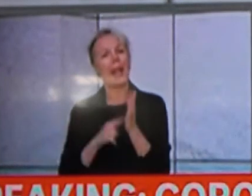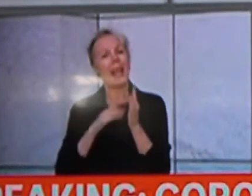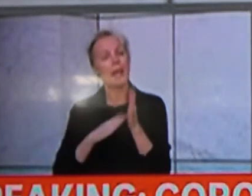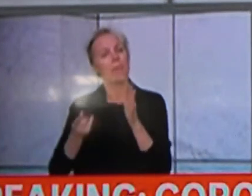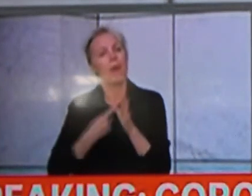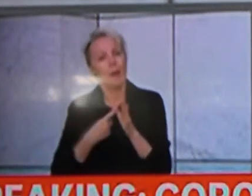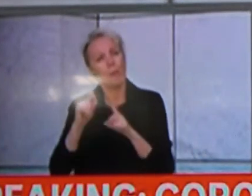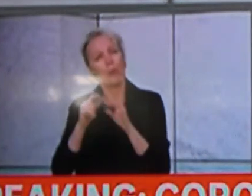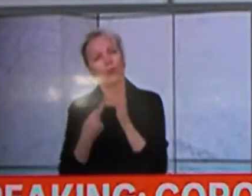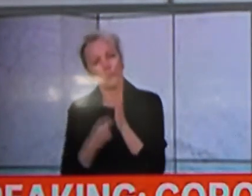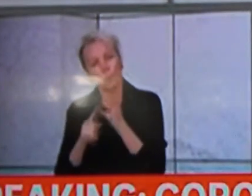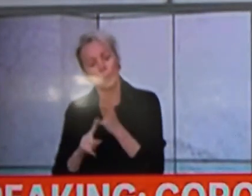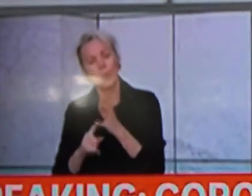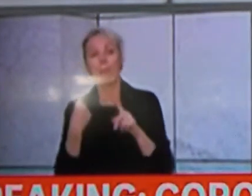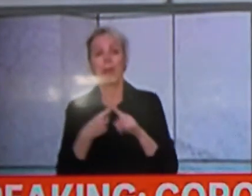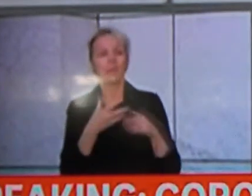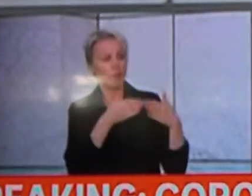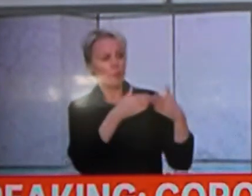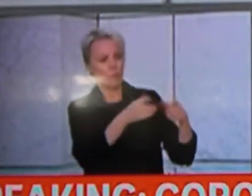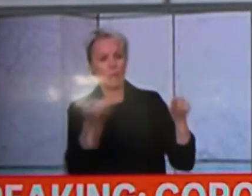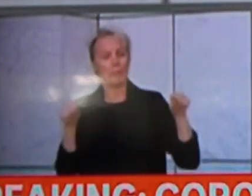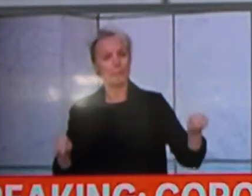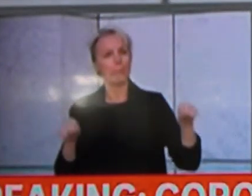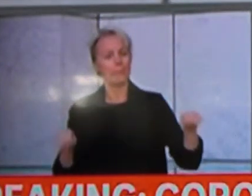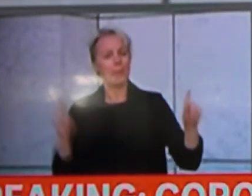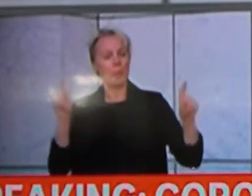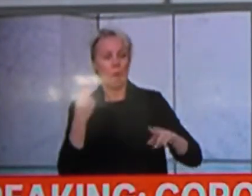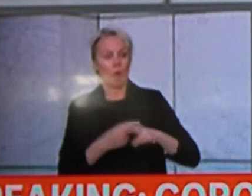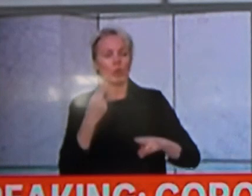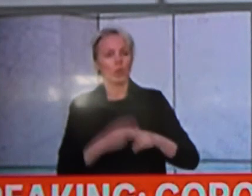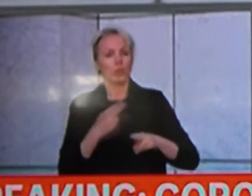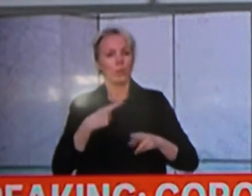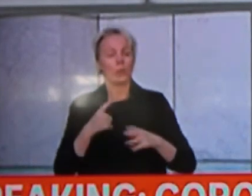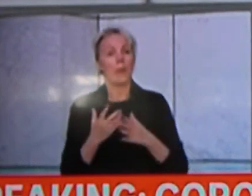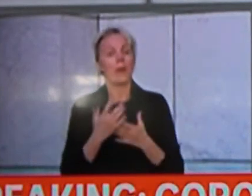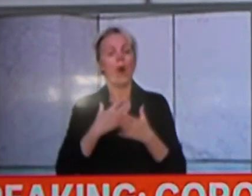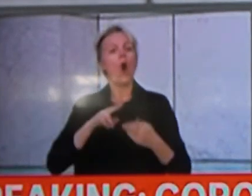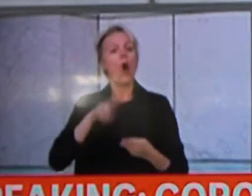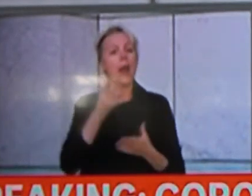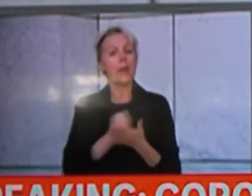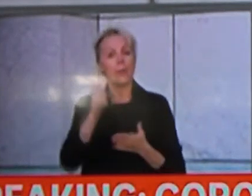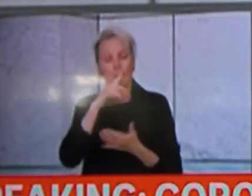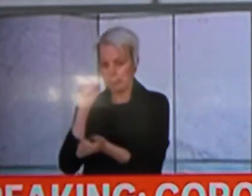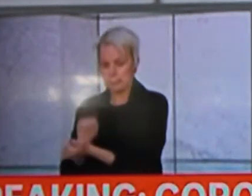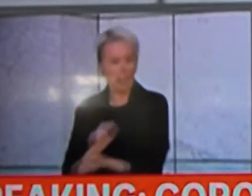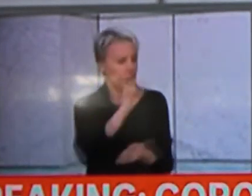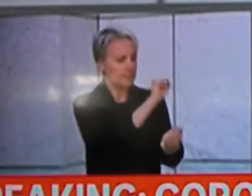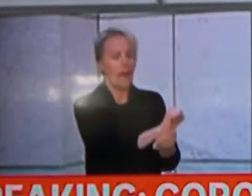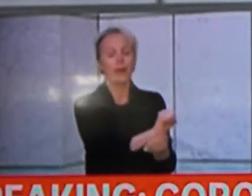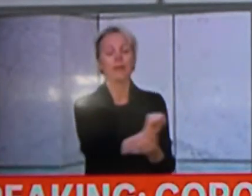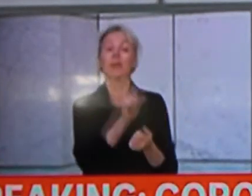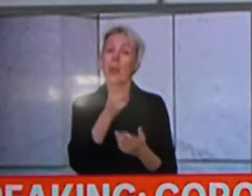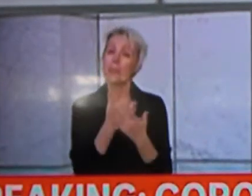cruise ship examples. They are the two most pressing at the moment. But for those who find themselves isolated or stranded in other places, then